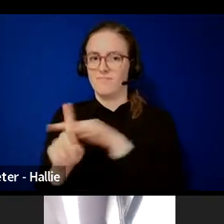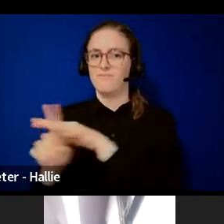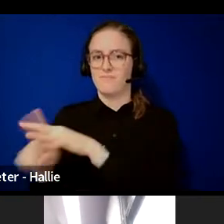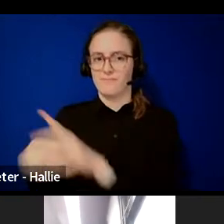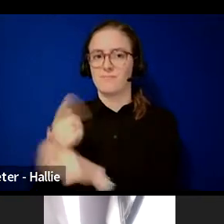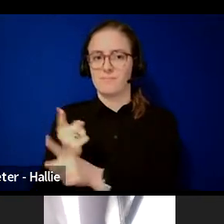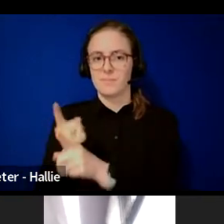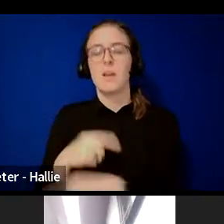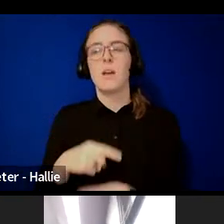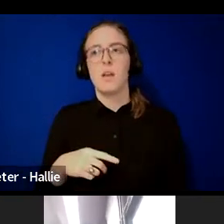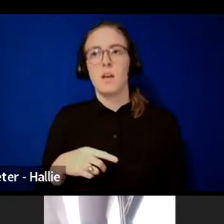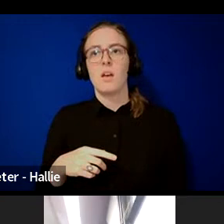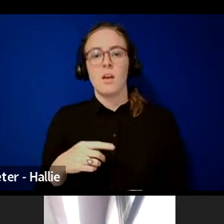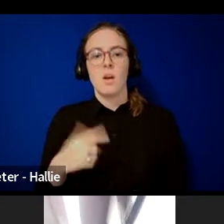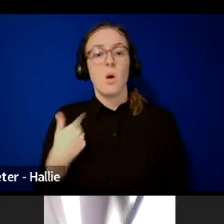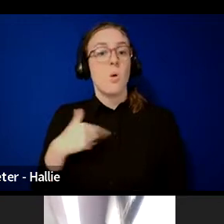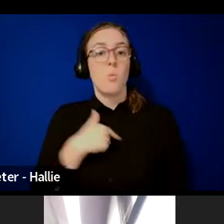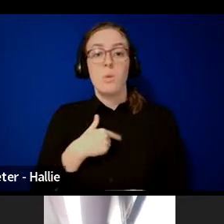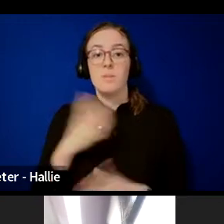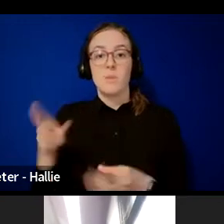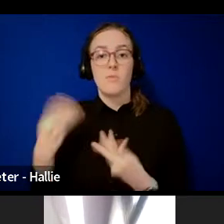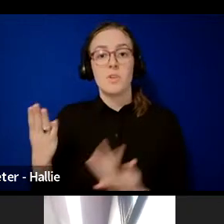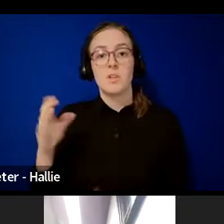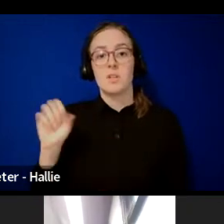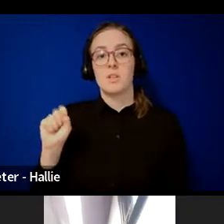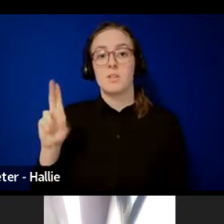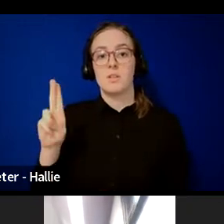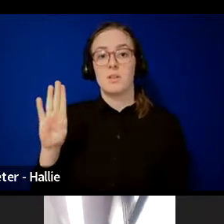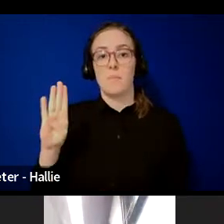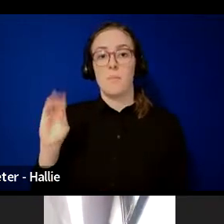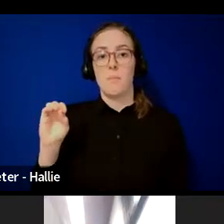We just issue straight subpoenas now, basically, for them to get all their